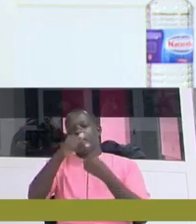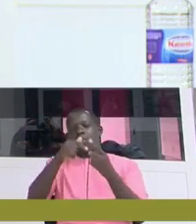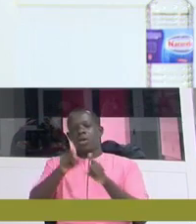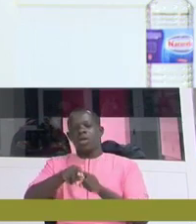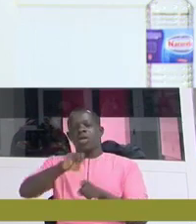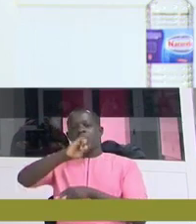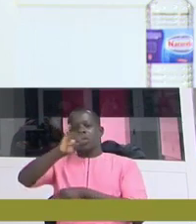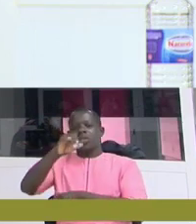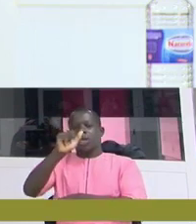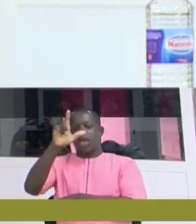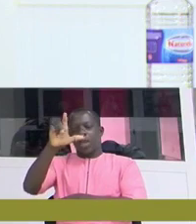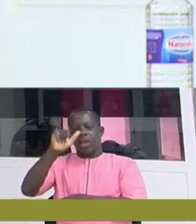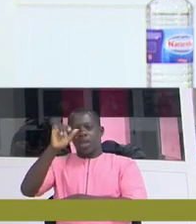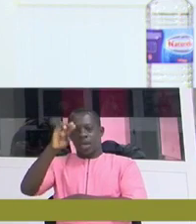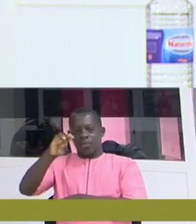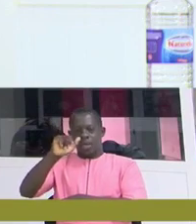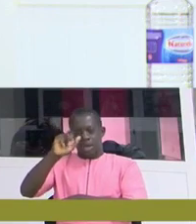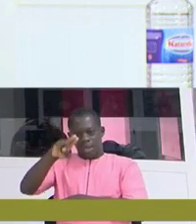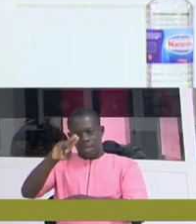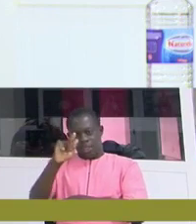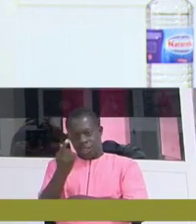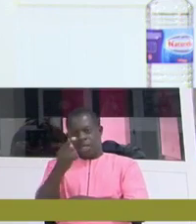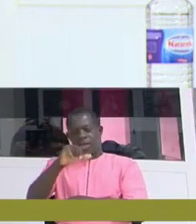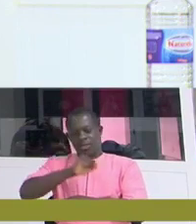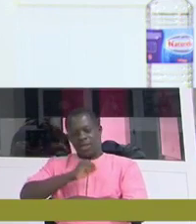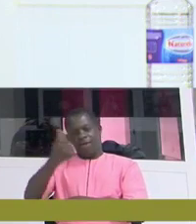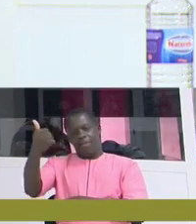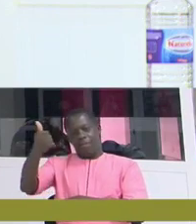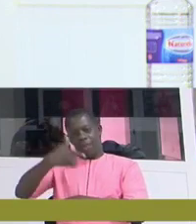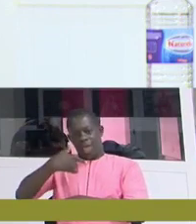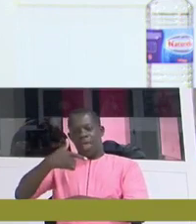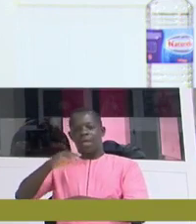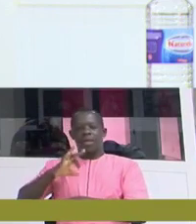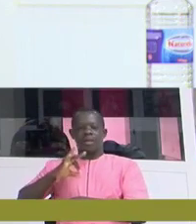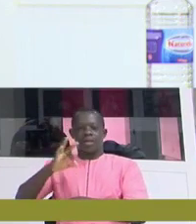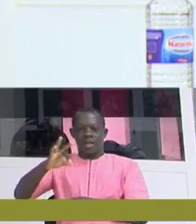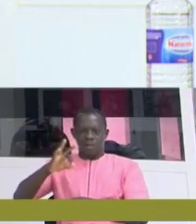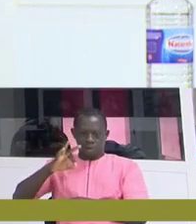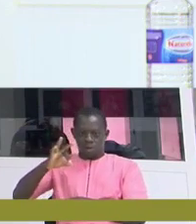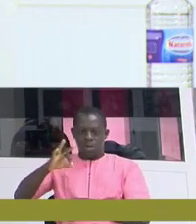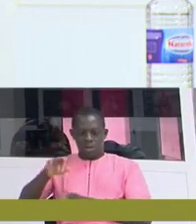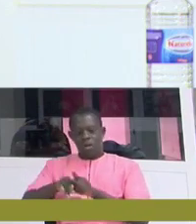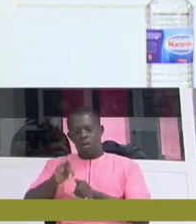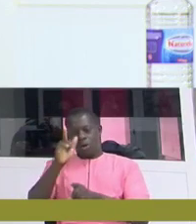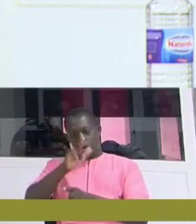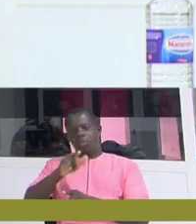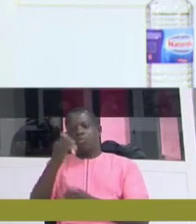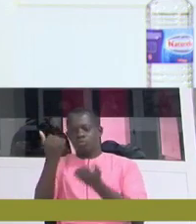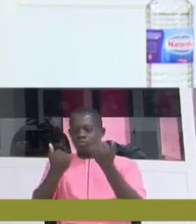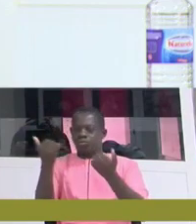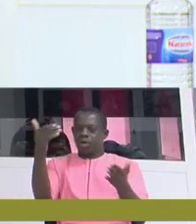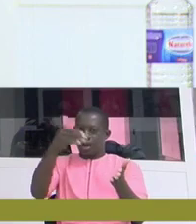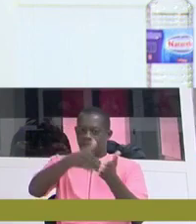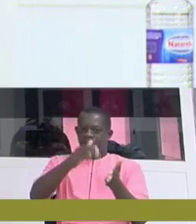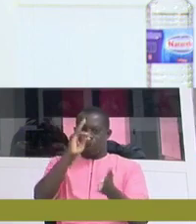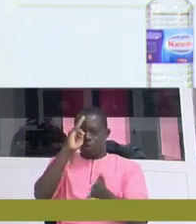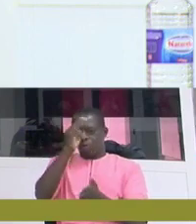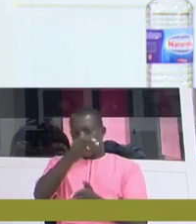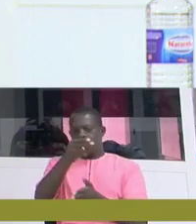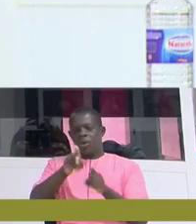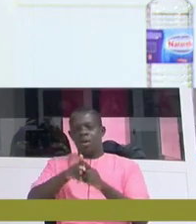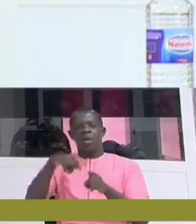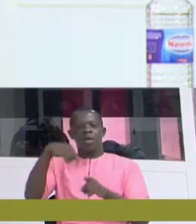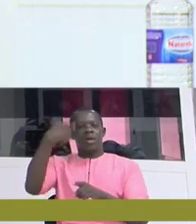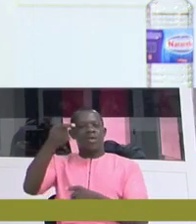That day, Jalamang, he gave me my fare. Murta. I went back. The following day,